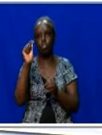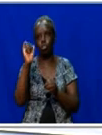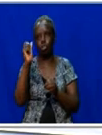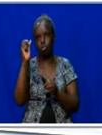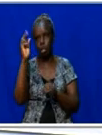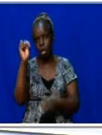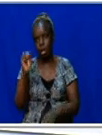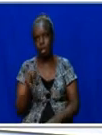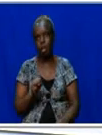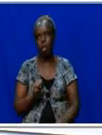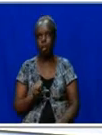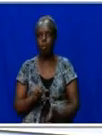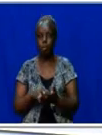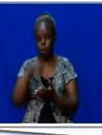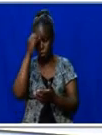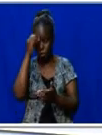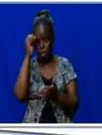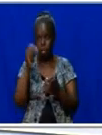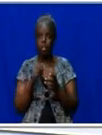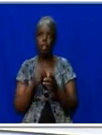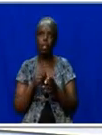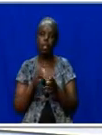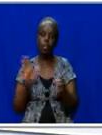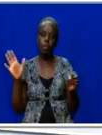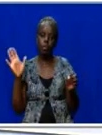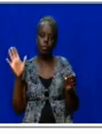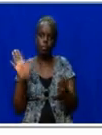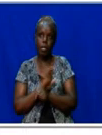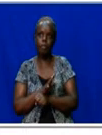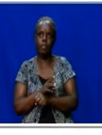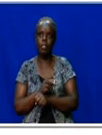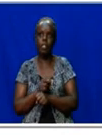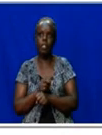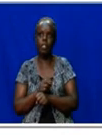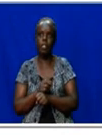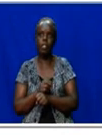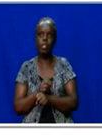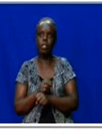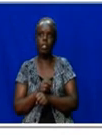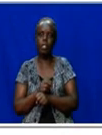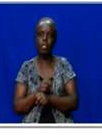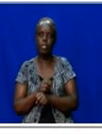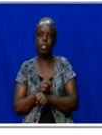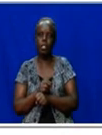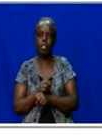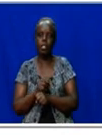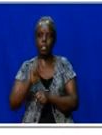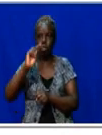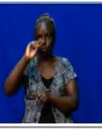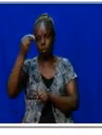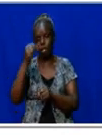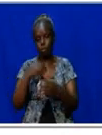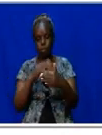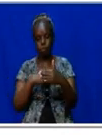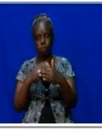Now, we need to look at perfect squares before we start now solving quadratic equations.